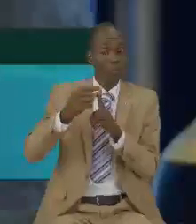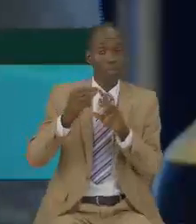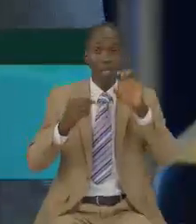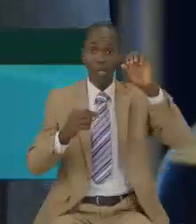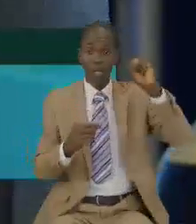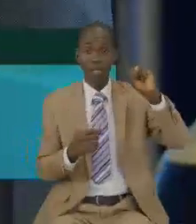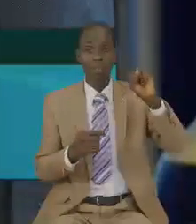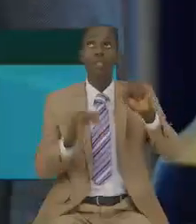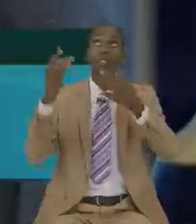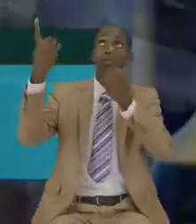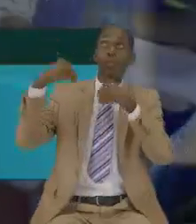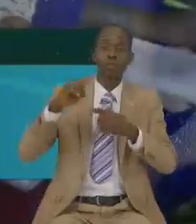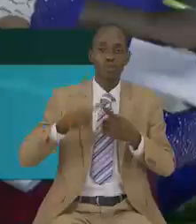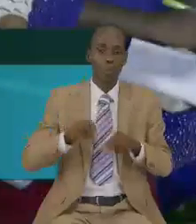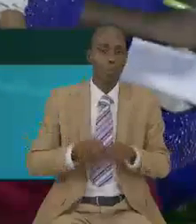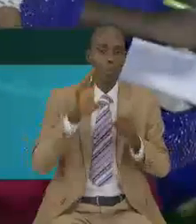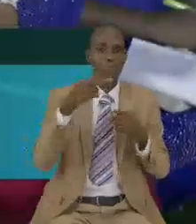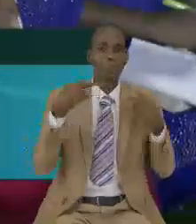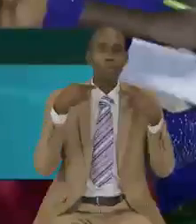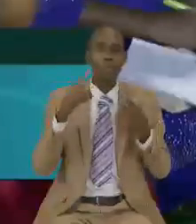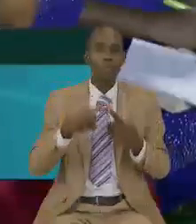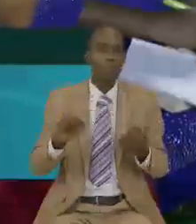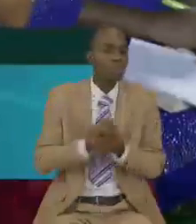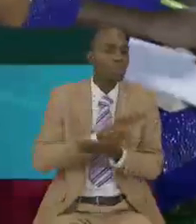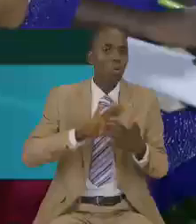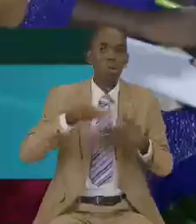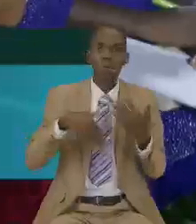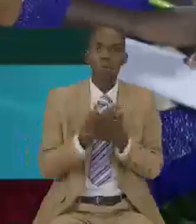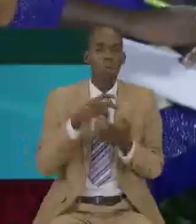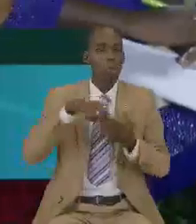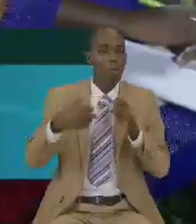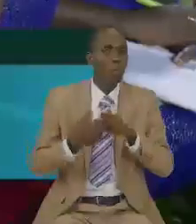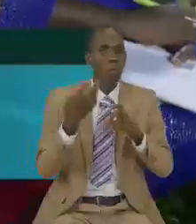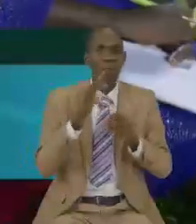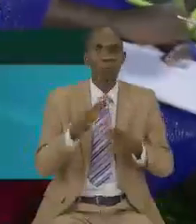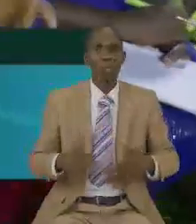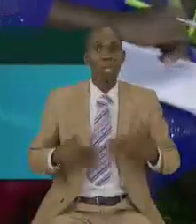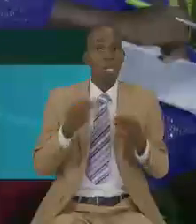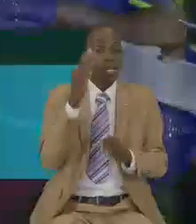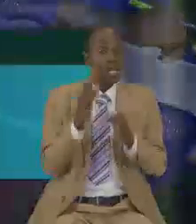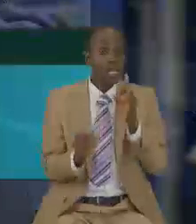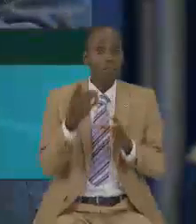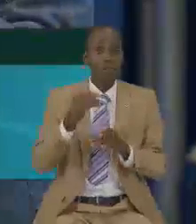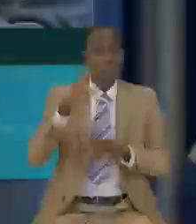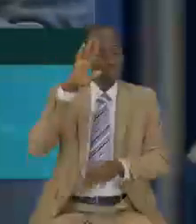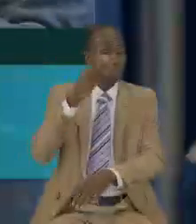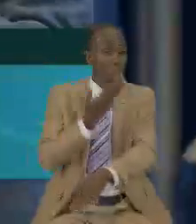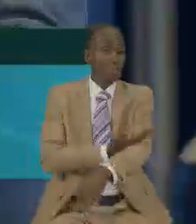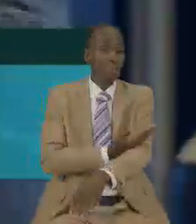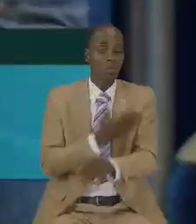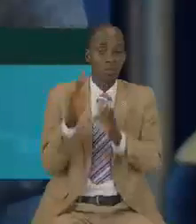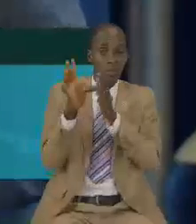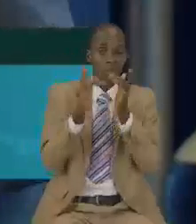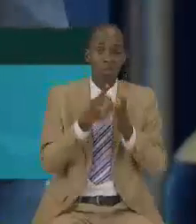to destroy all the atrocities of your life, if the Son therefore